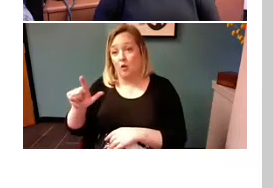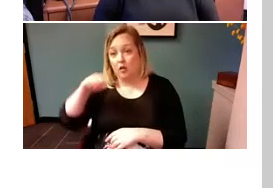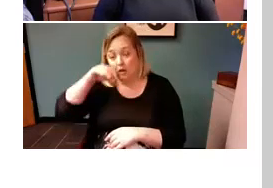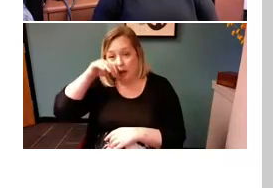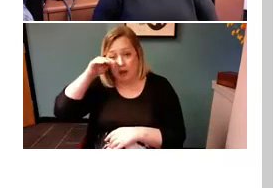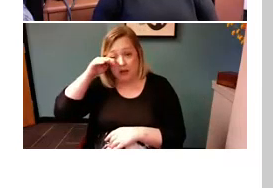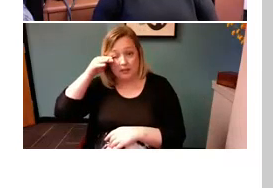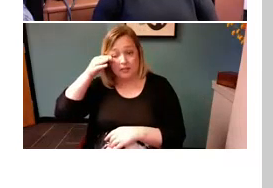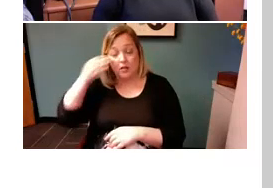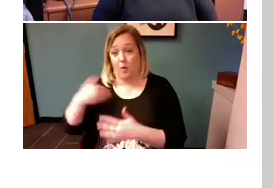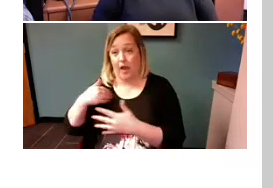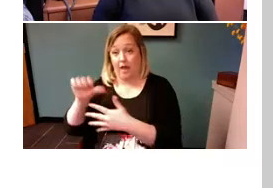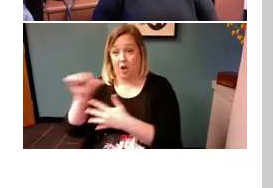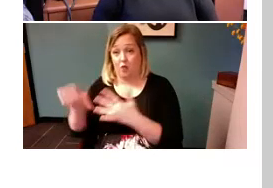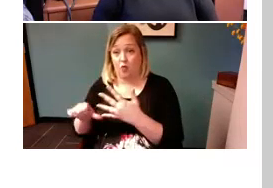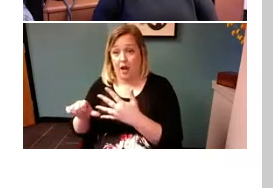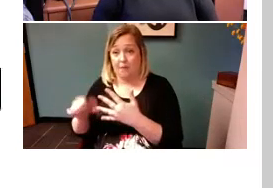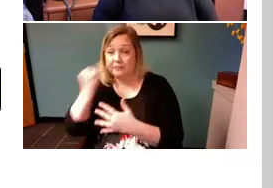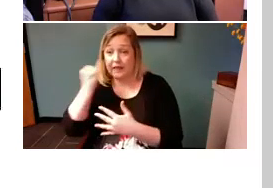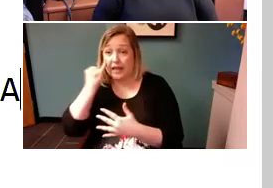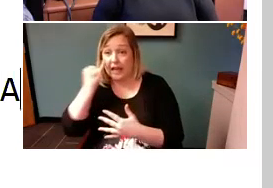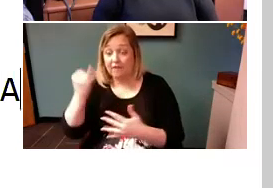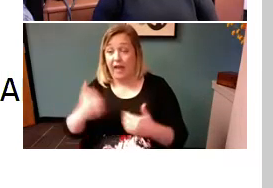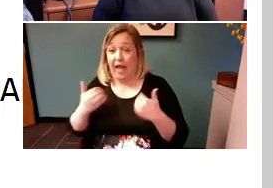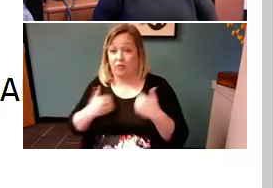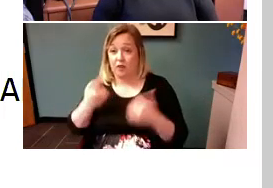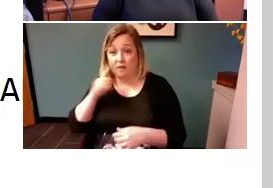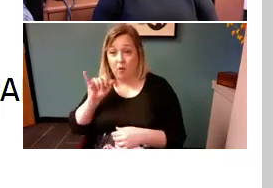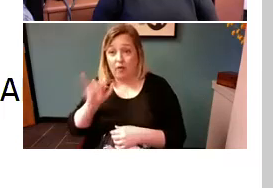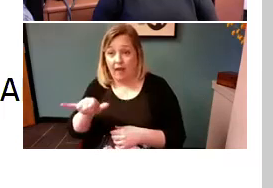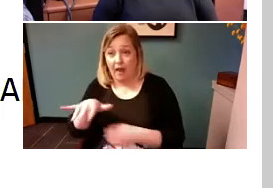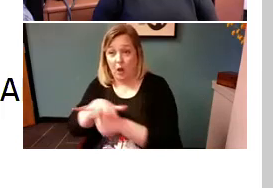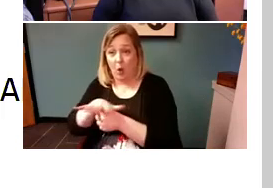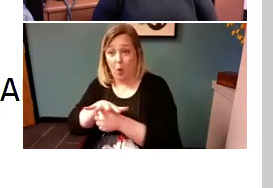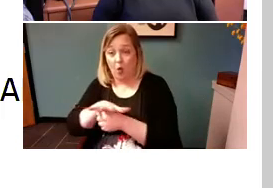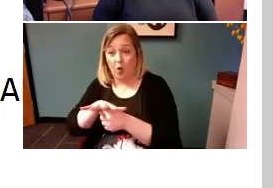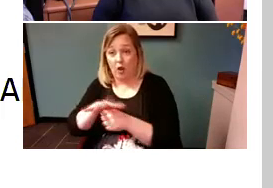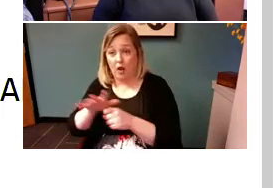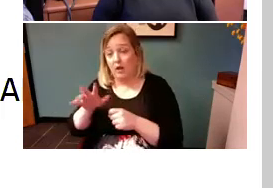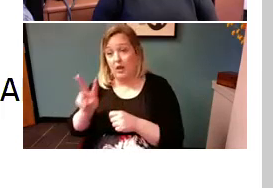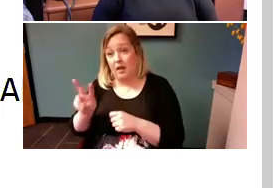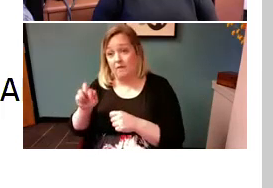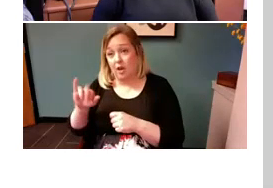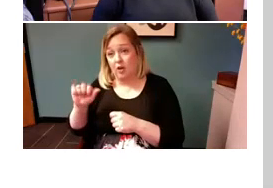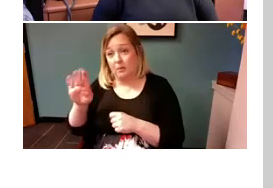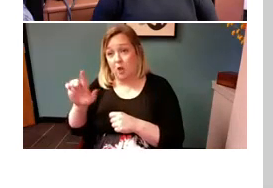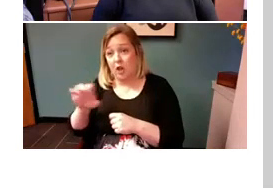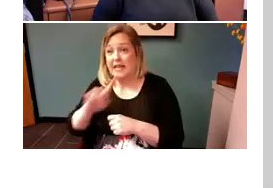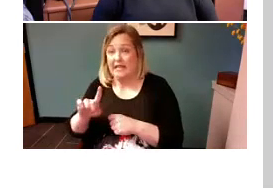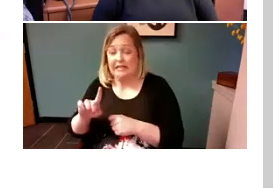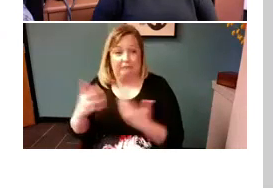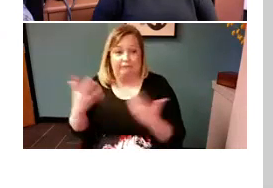and let's say that the address for this local variable is, I don't know, A, B, C, D, right? Some address,